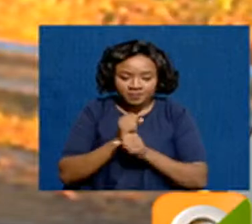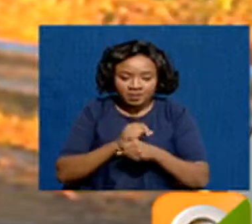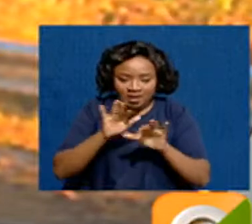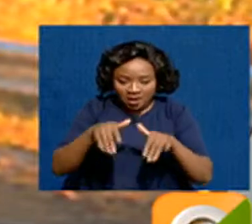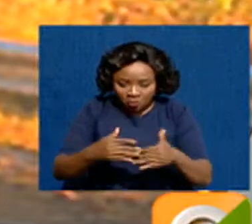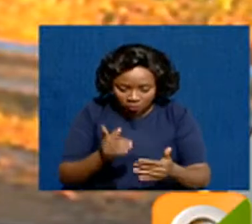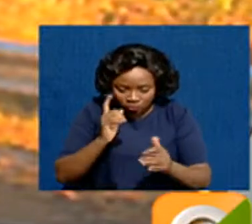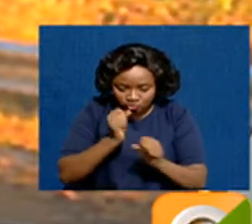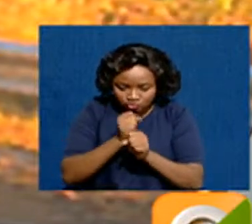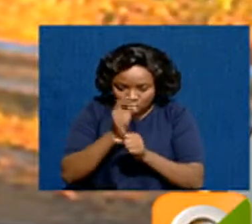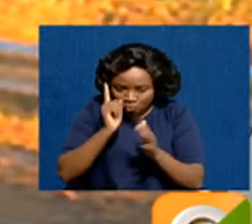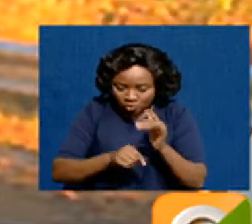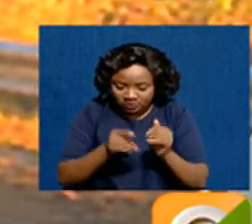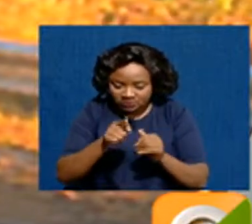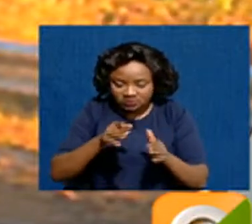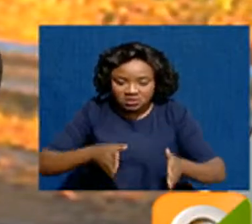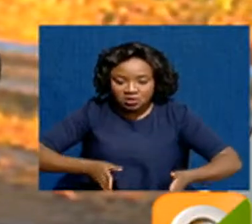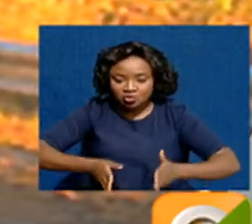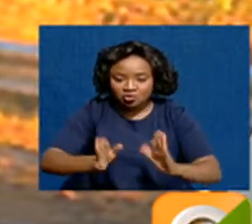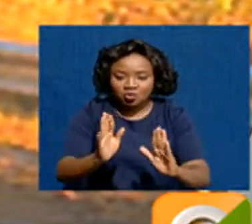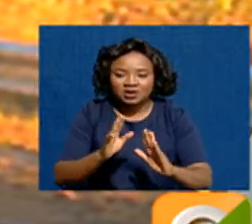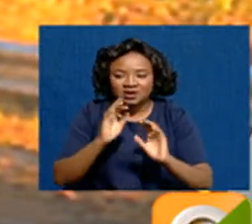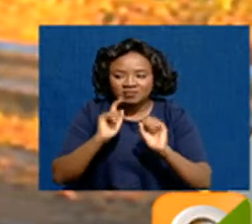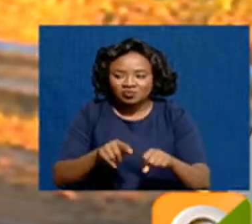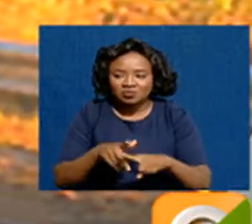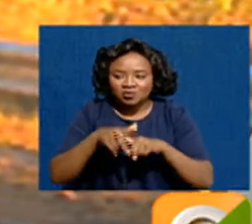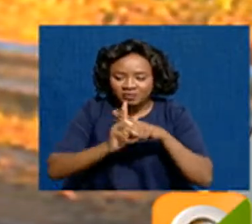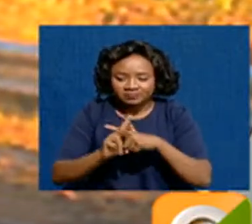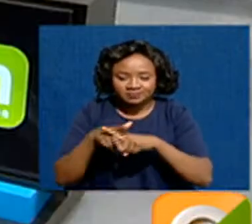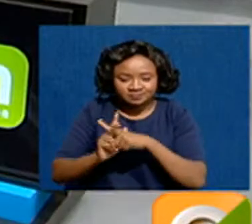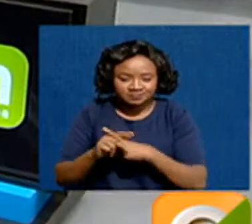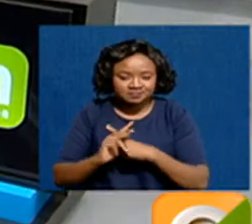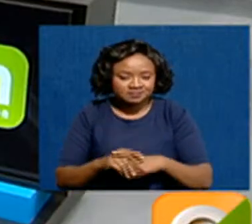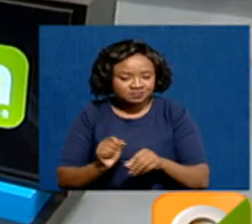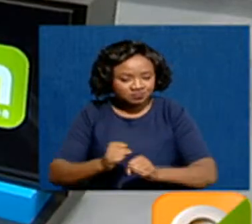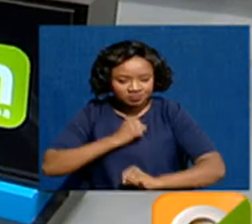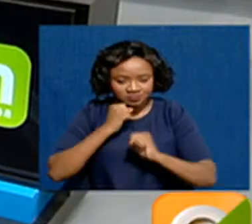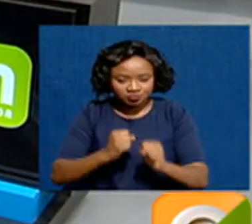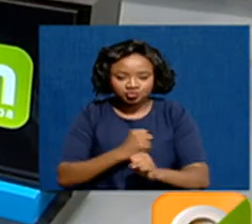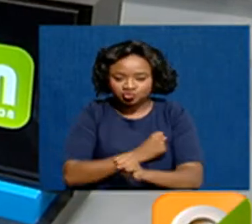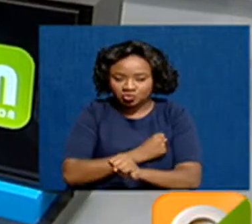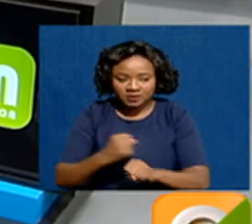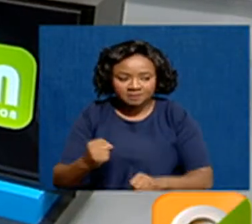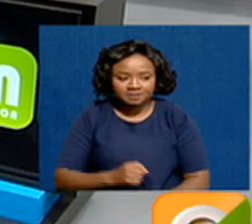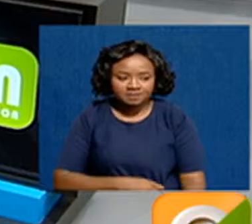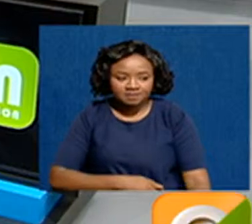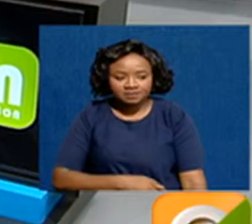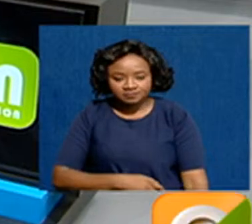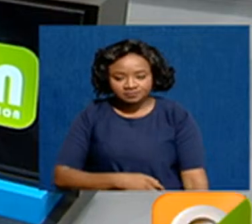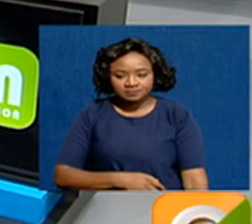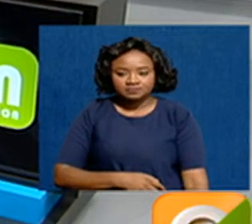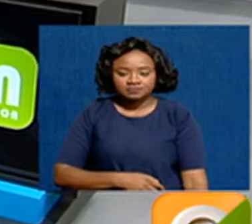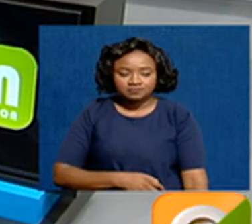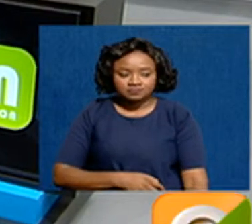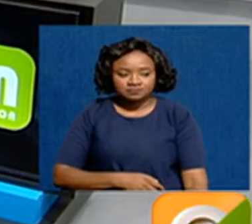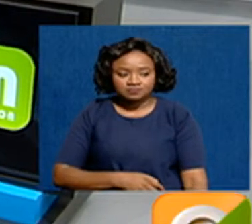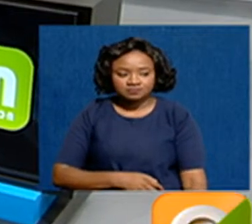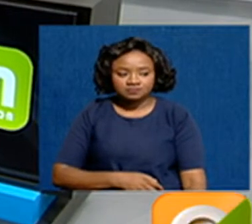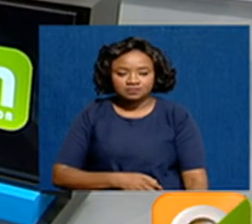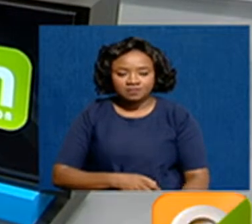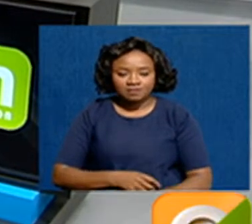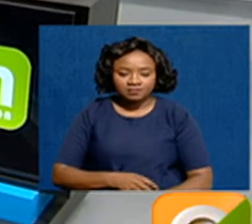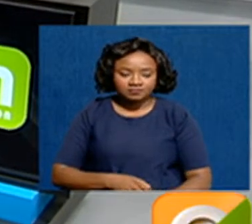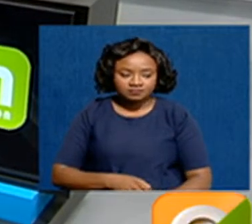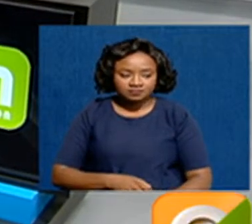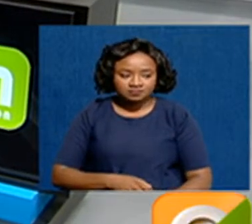resilient, knowing the area, knowing the water bodies around it, the dams? Because the solution is what you are